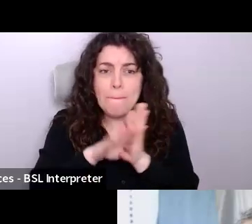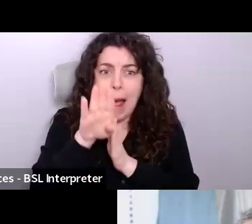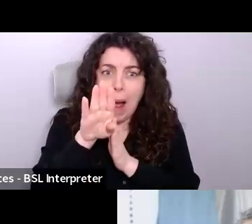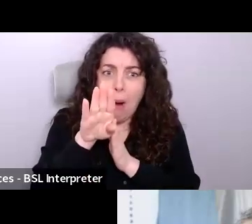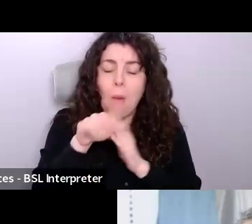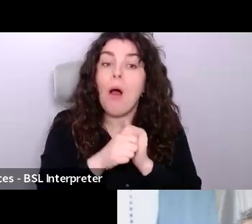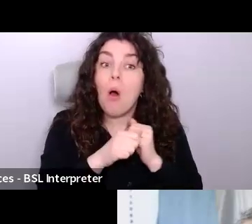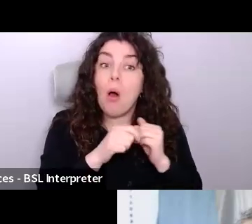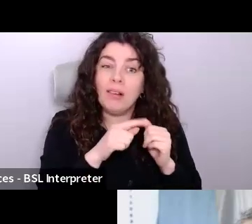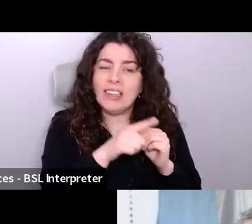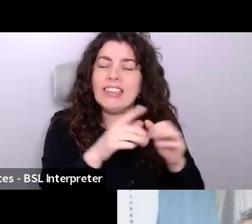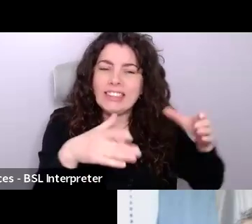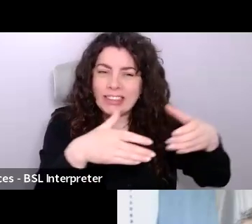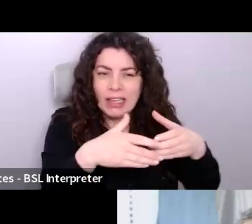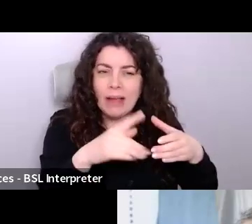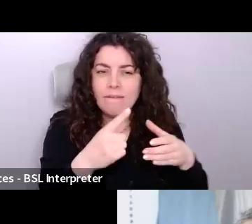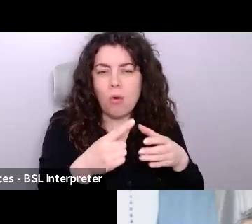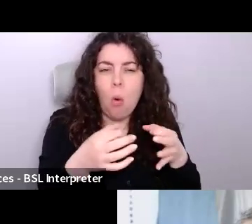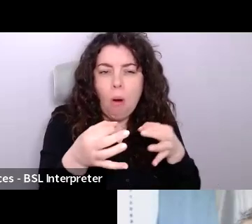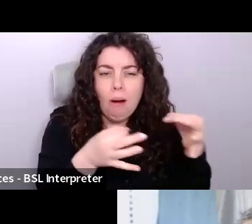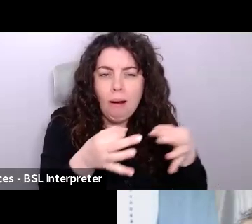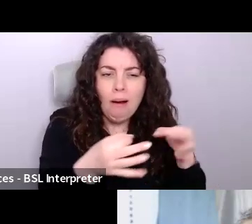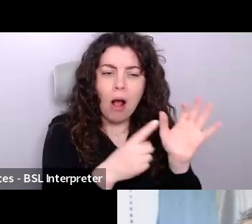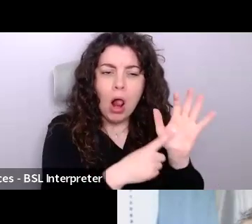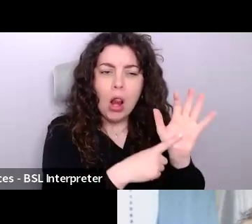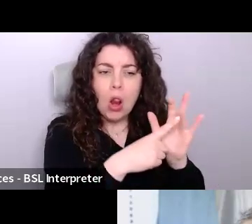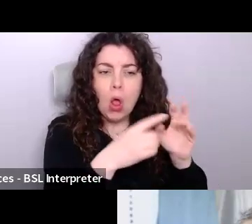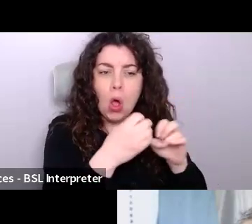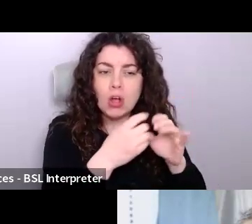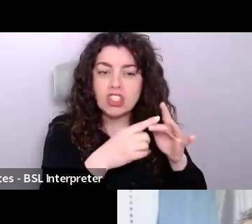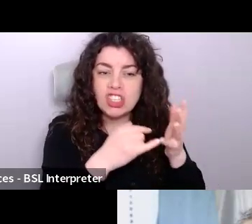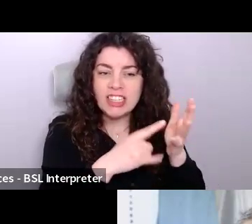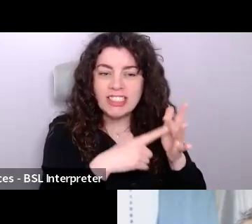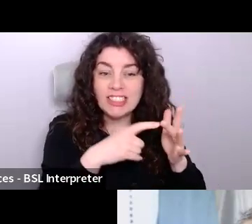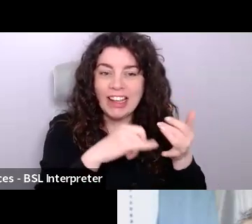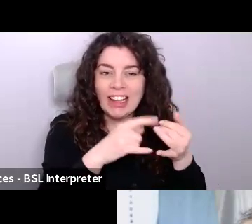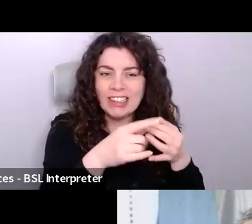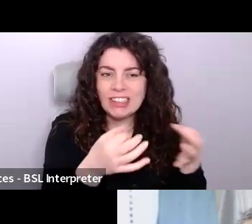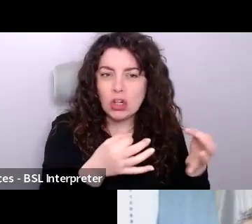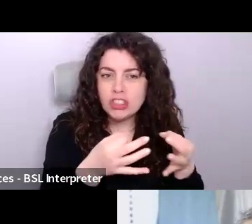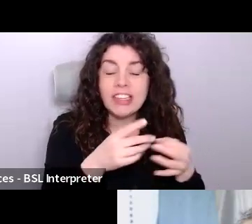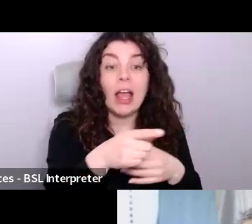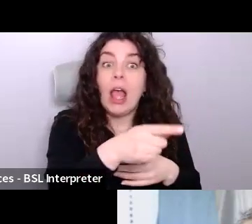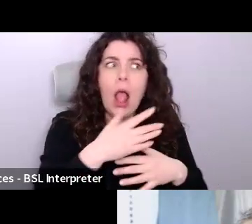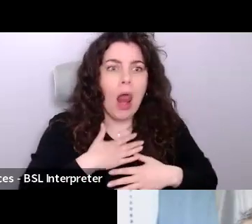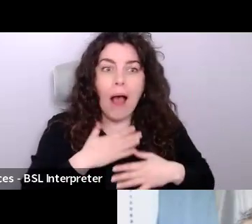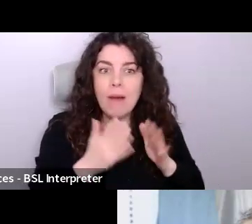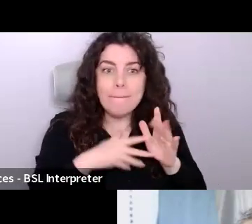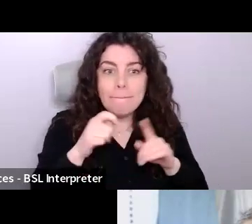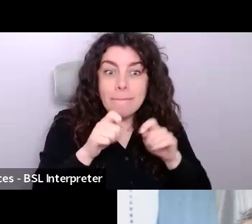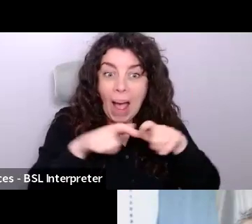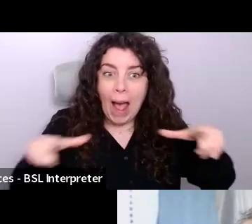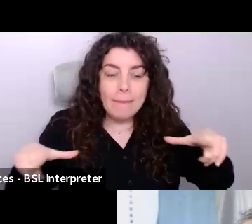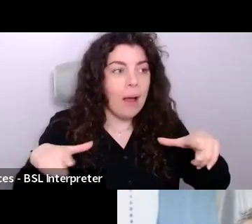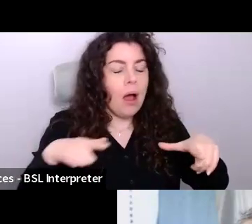it was a logistics team, and he absolutely loved maps, and that was really his skill set, and it was a skill set that they